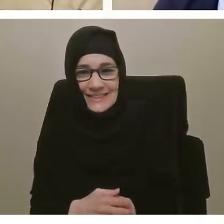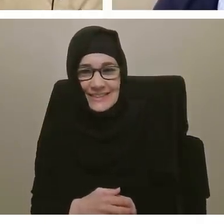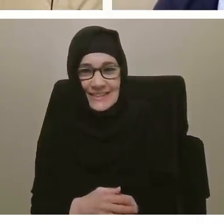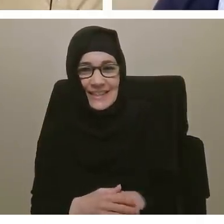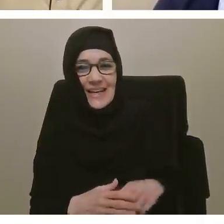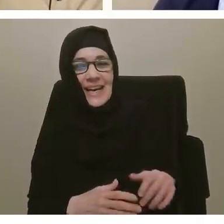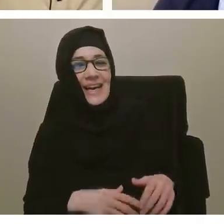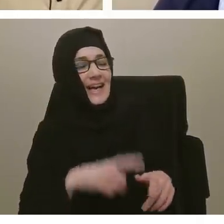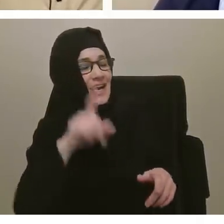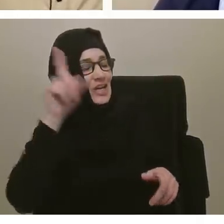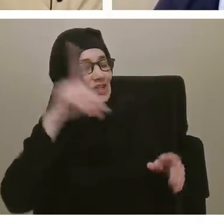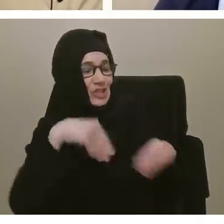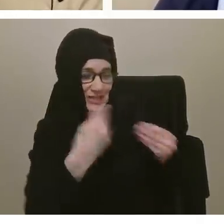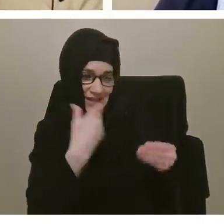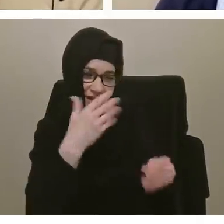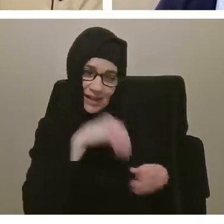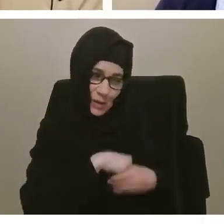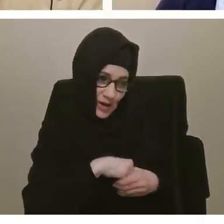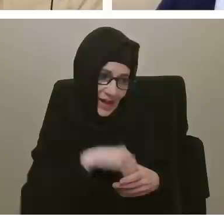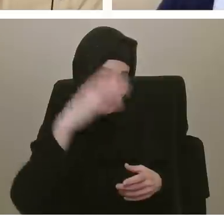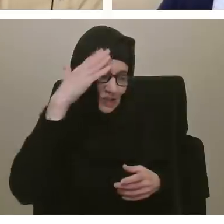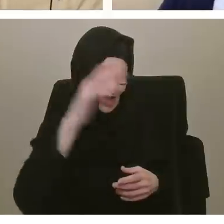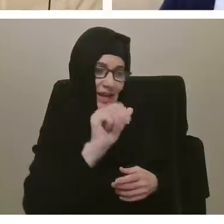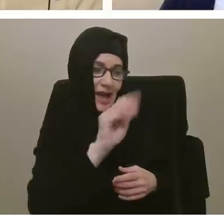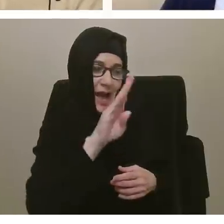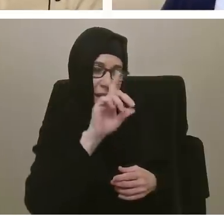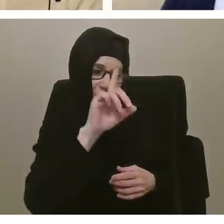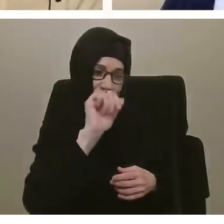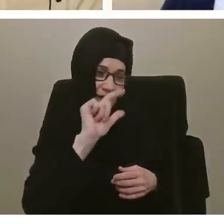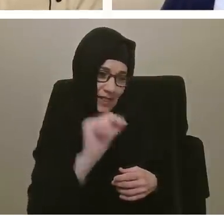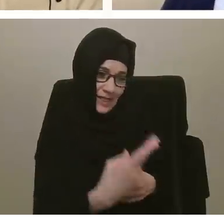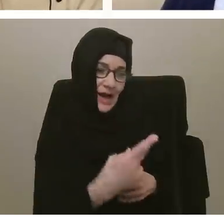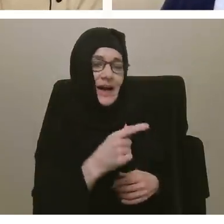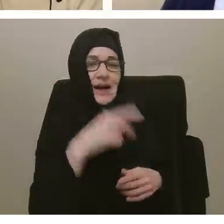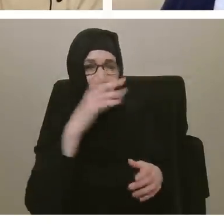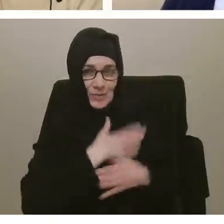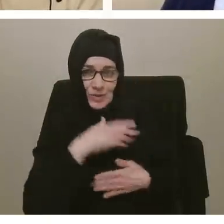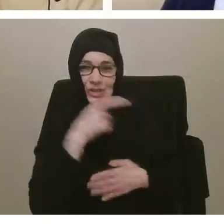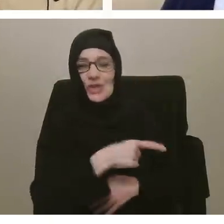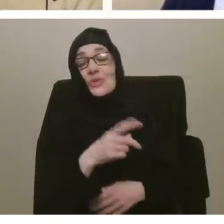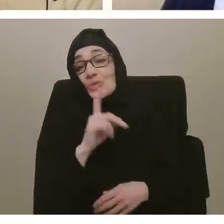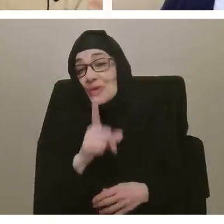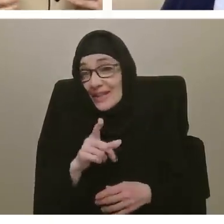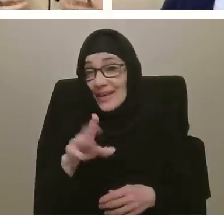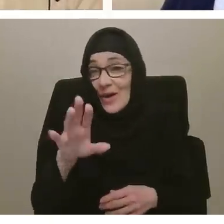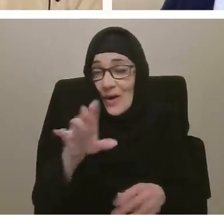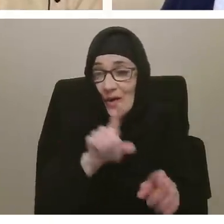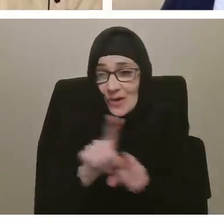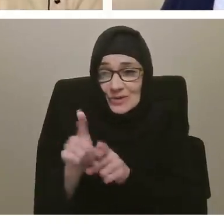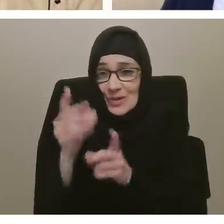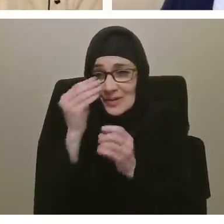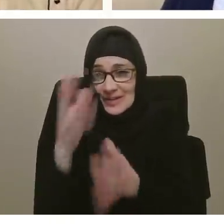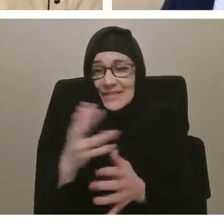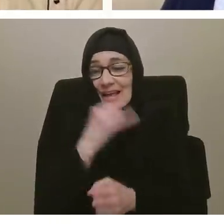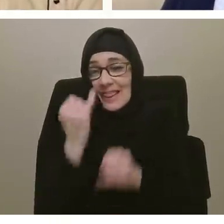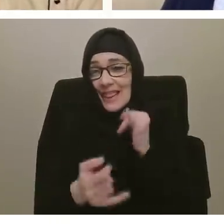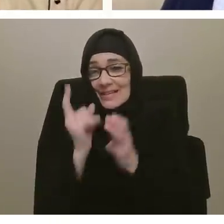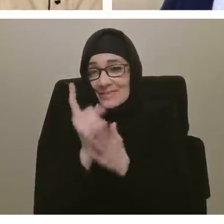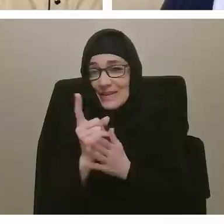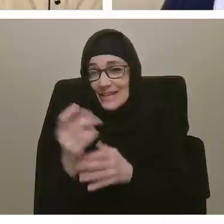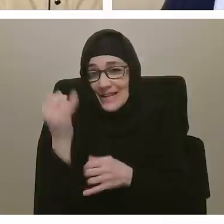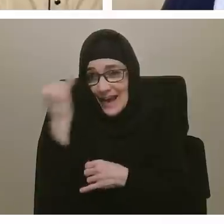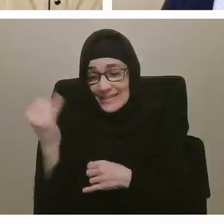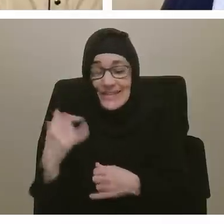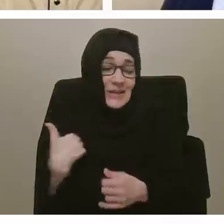teaching. So, I really appreciate you coming in. This was a last minute idea, by the way. We said, you know, let's just, Sheikh Abdullah, why don't we actually get